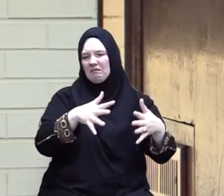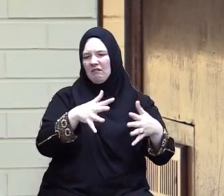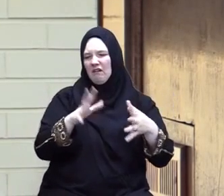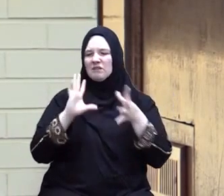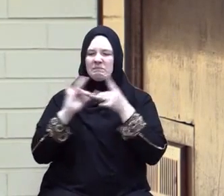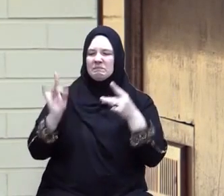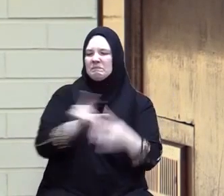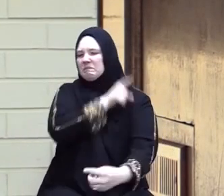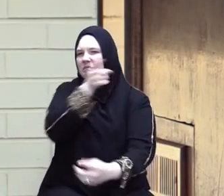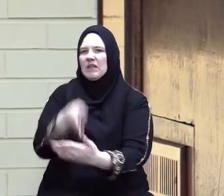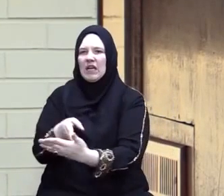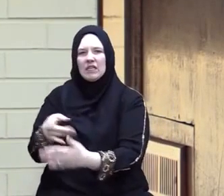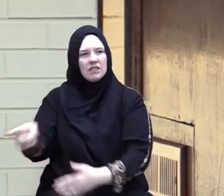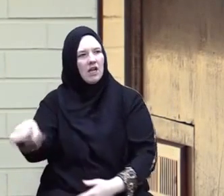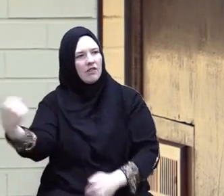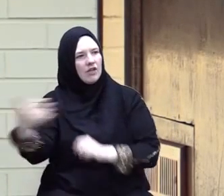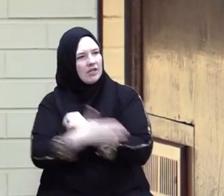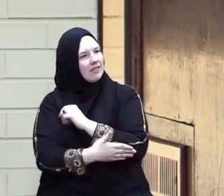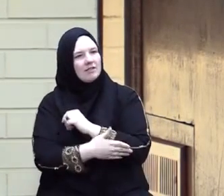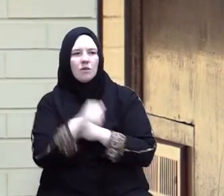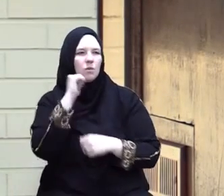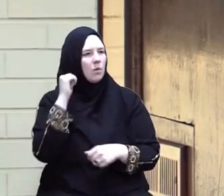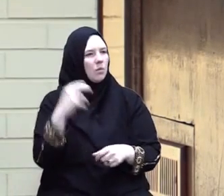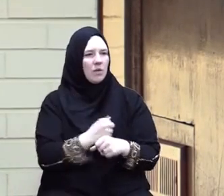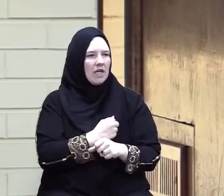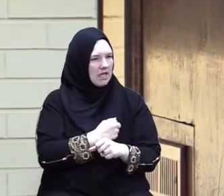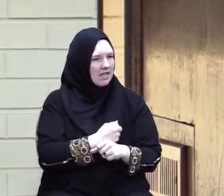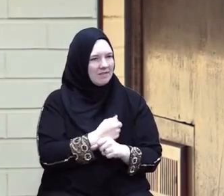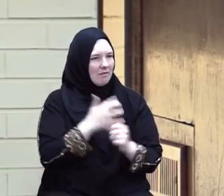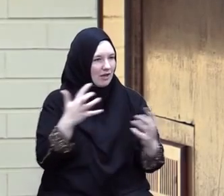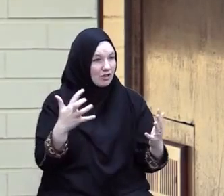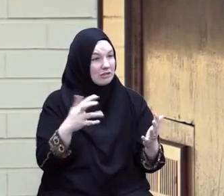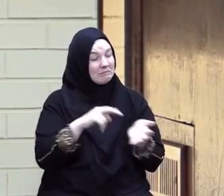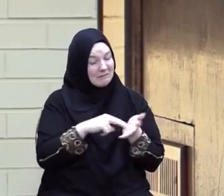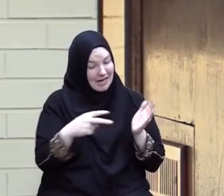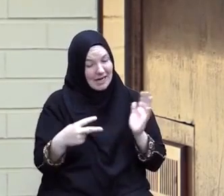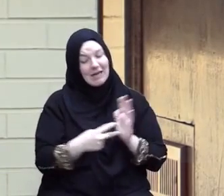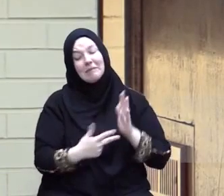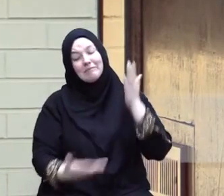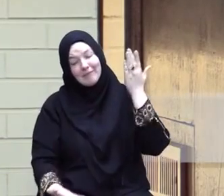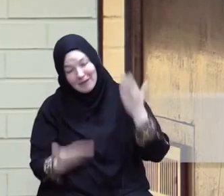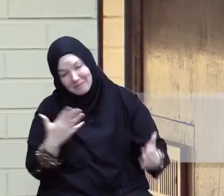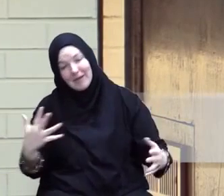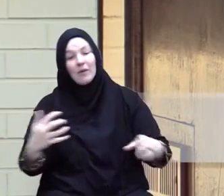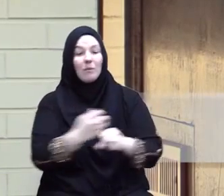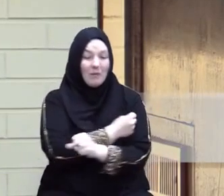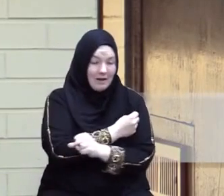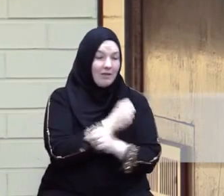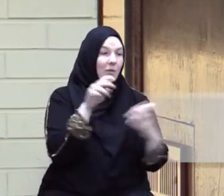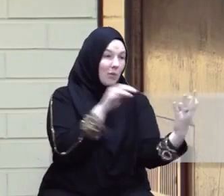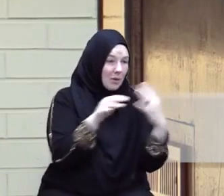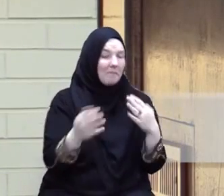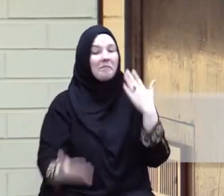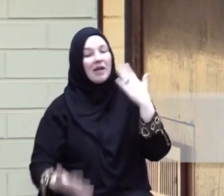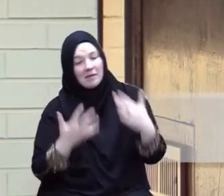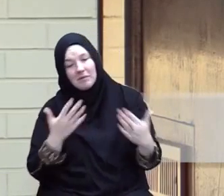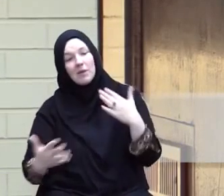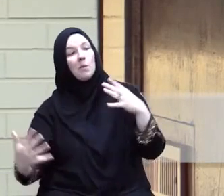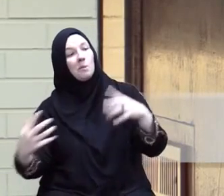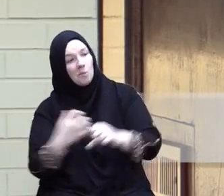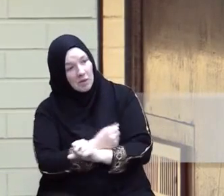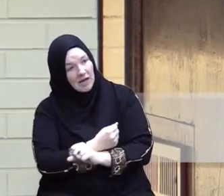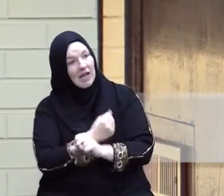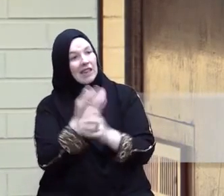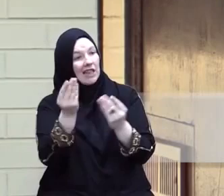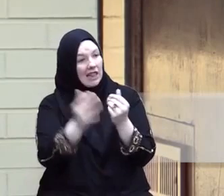nation, they don't win much. Even if they win the battlefield, even if they control the land, but